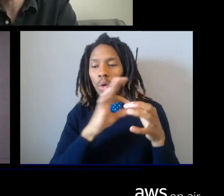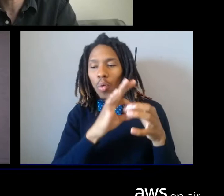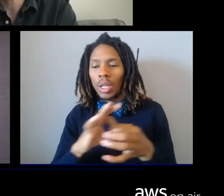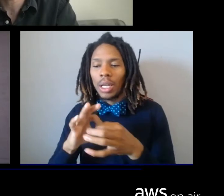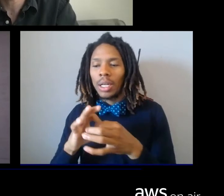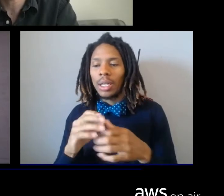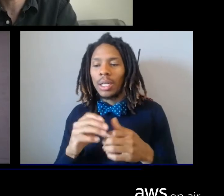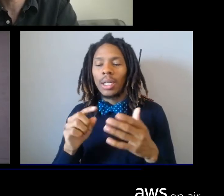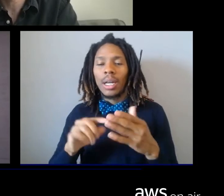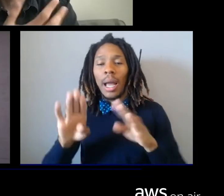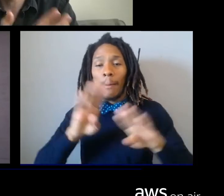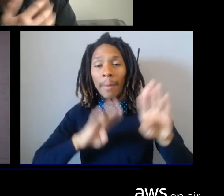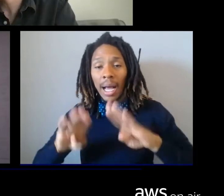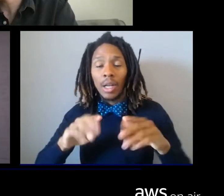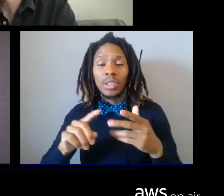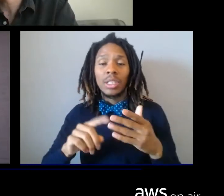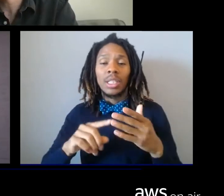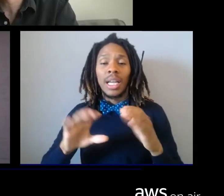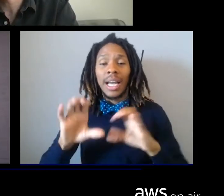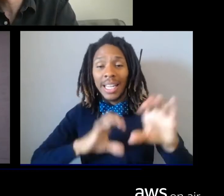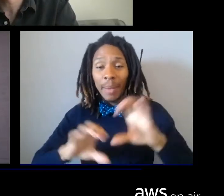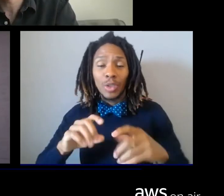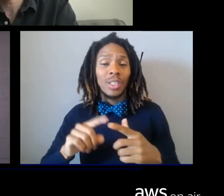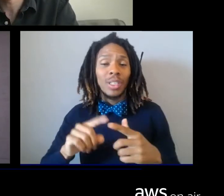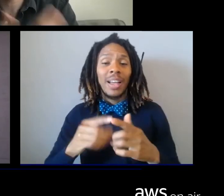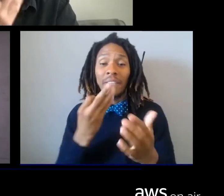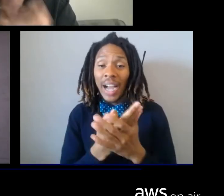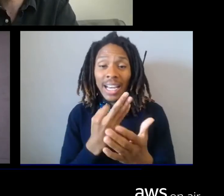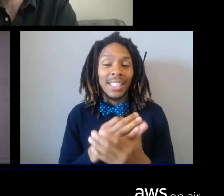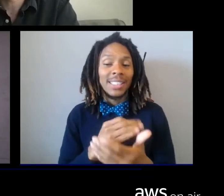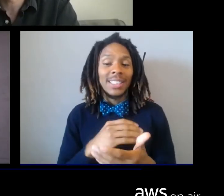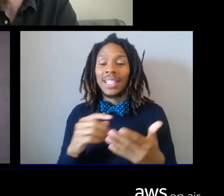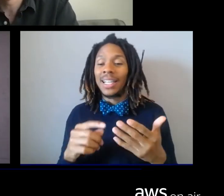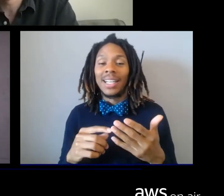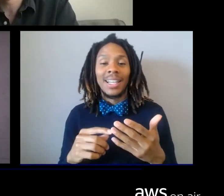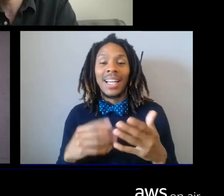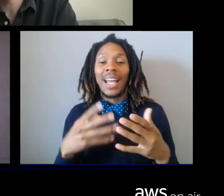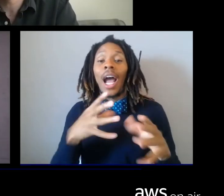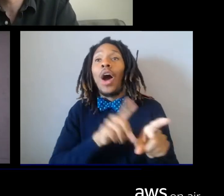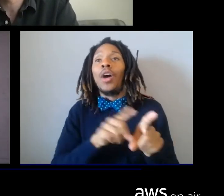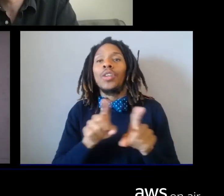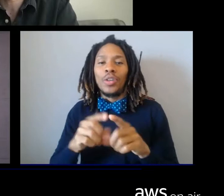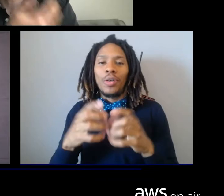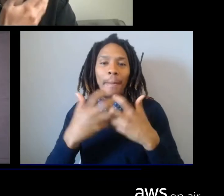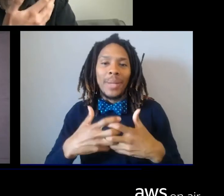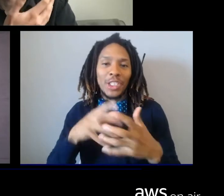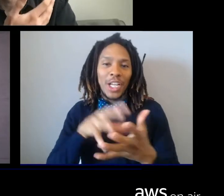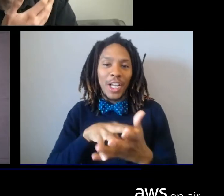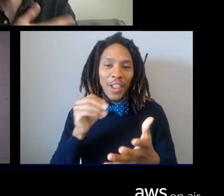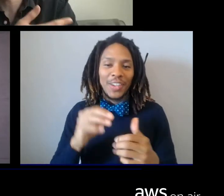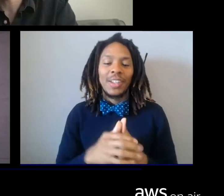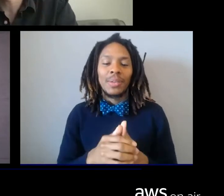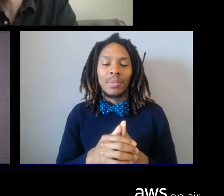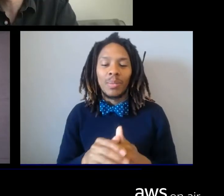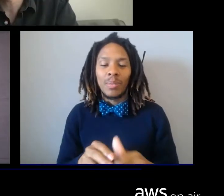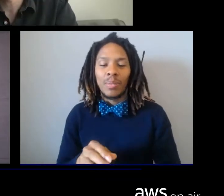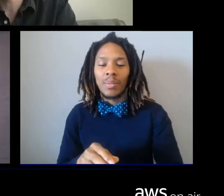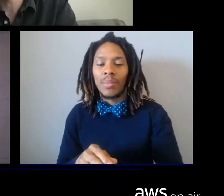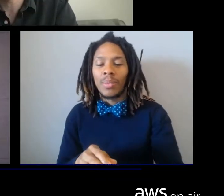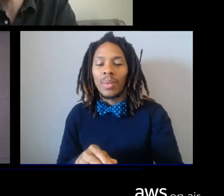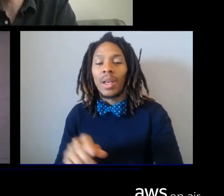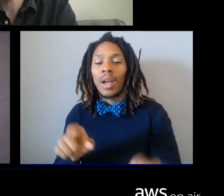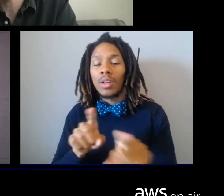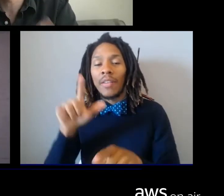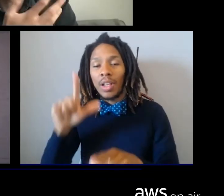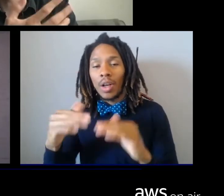biology, chemistry, finance, and machine learning, right? We also have low-level modules like